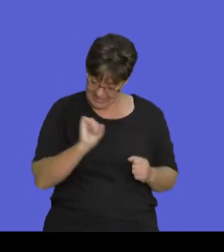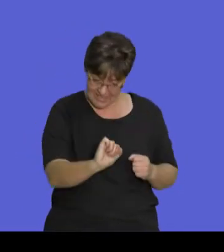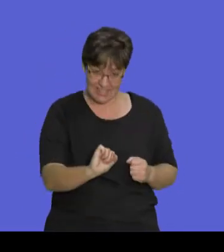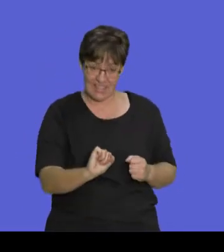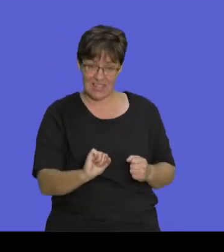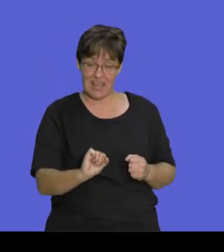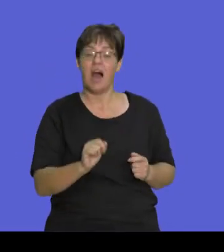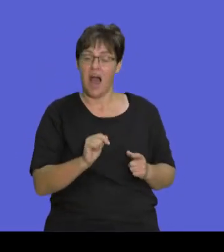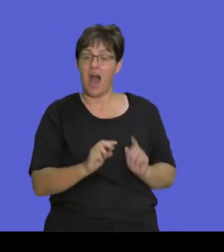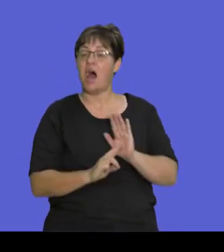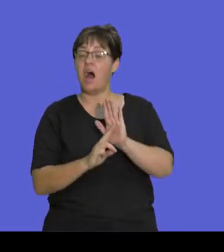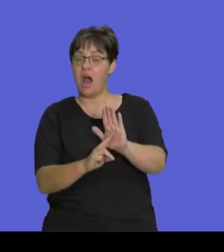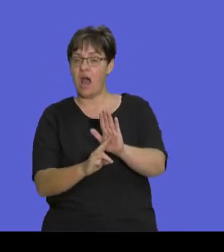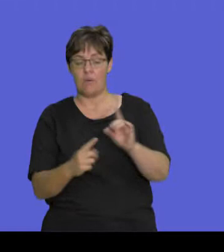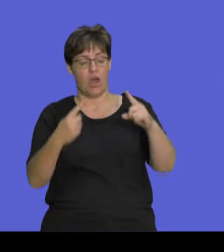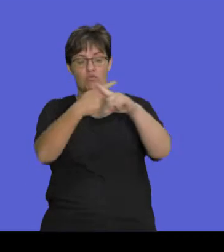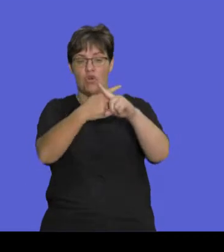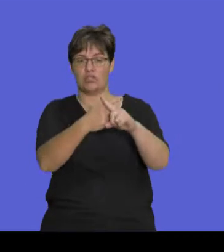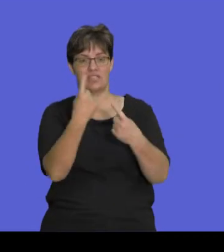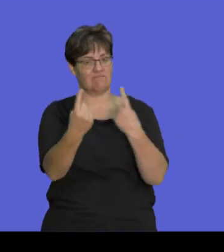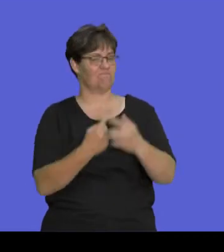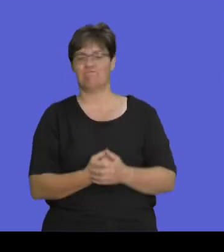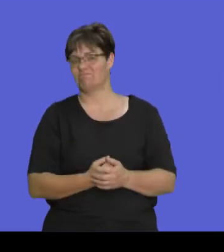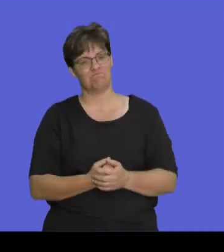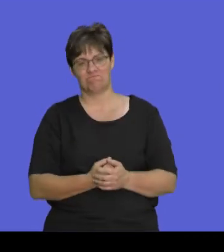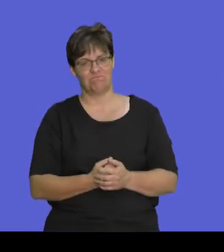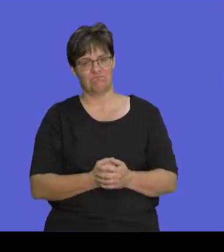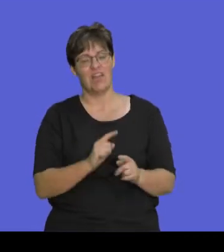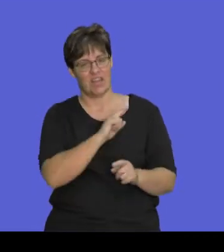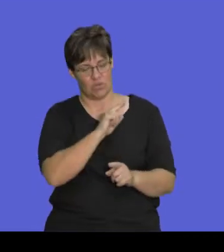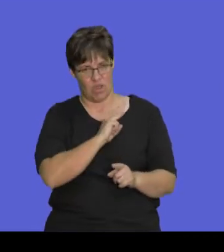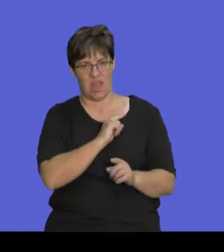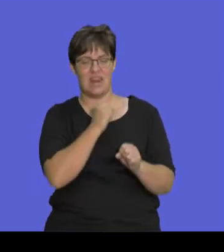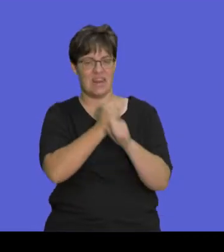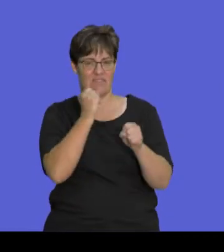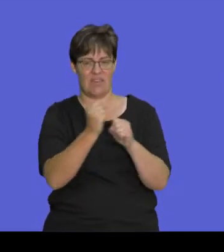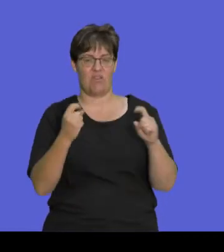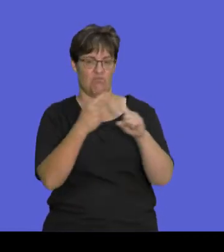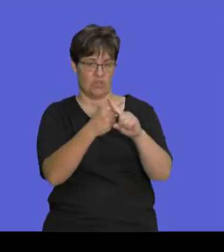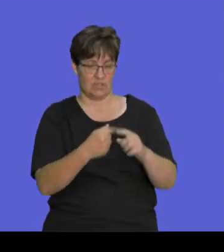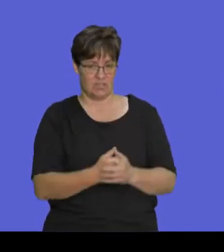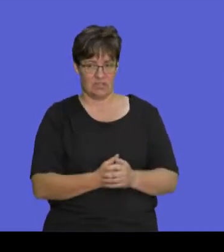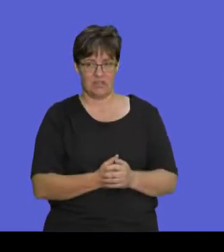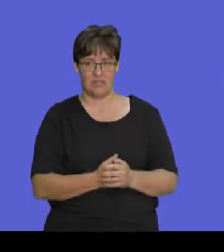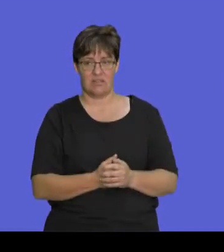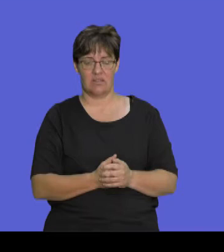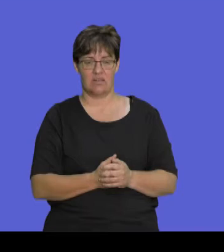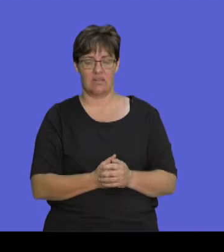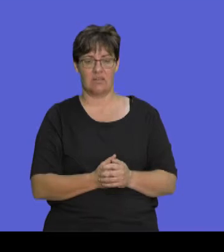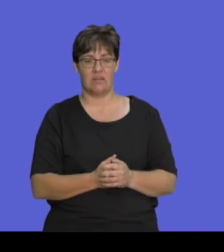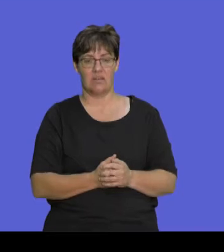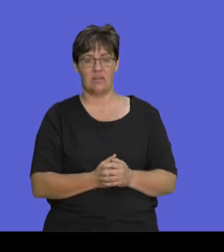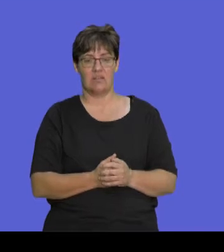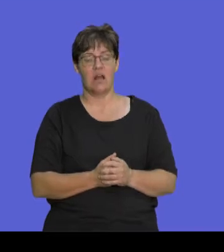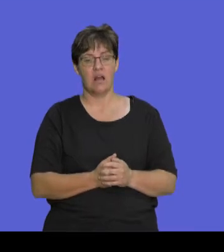is that in their representation, they should not overlap each other. Hence, we're saying the field lines do not cross, right? And